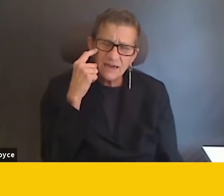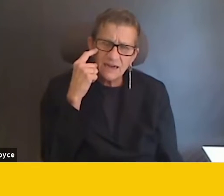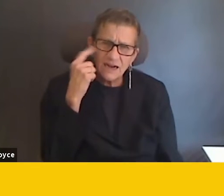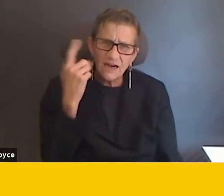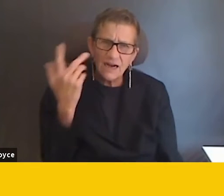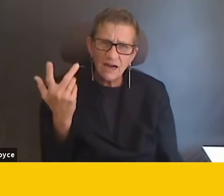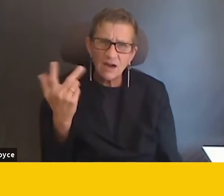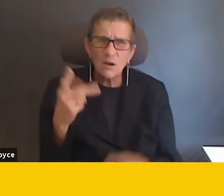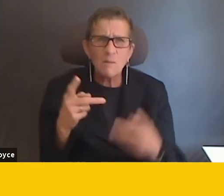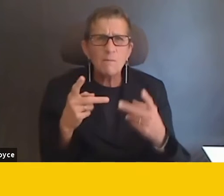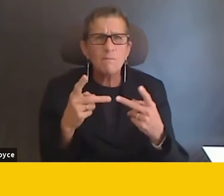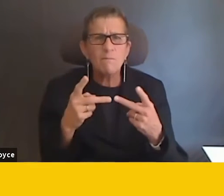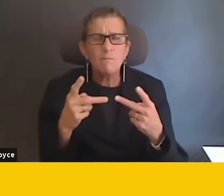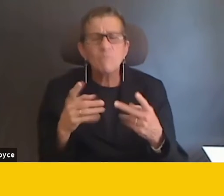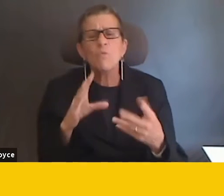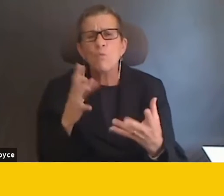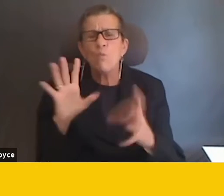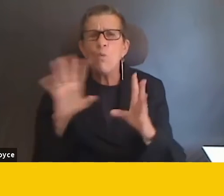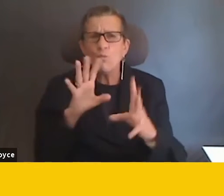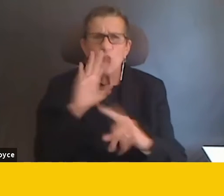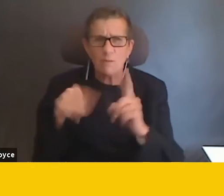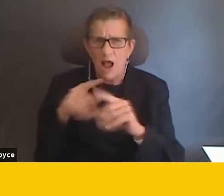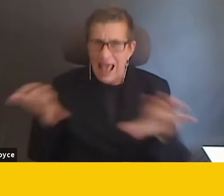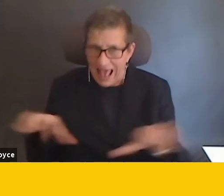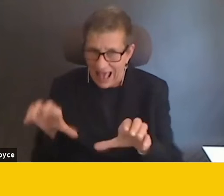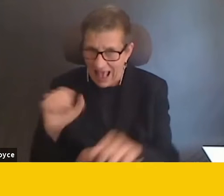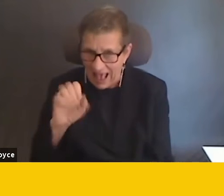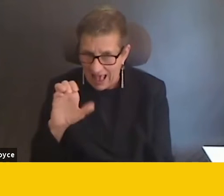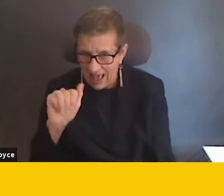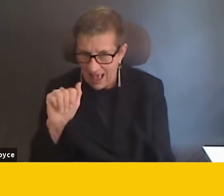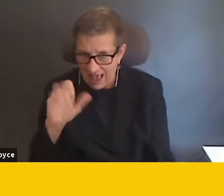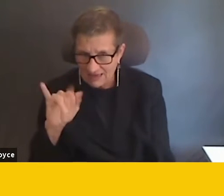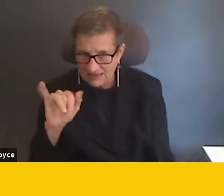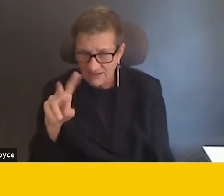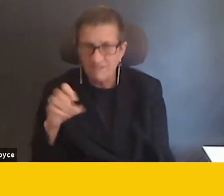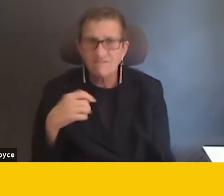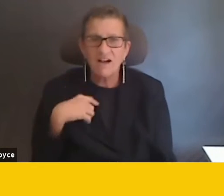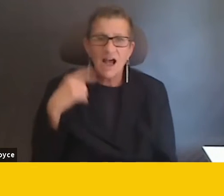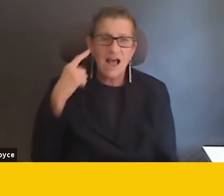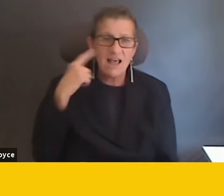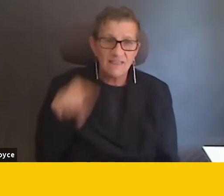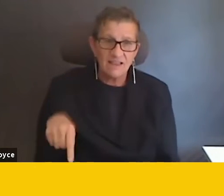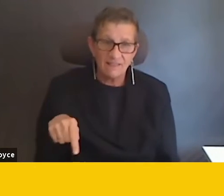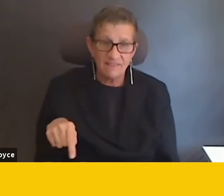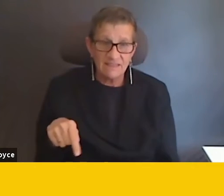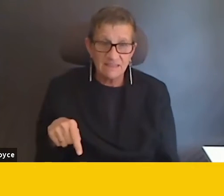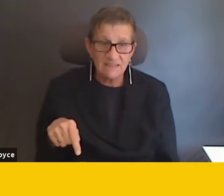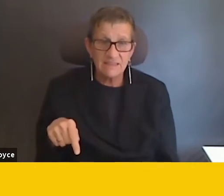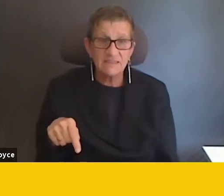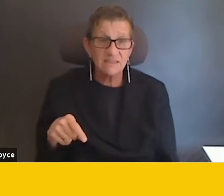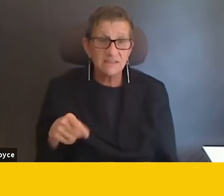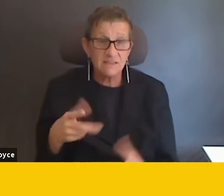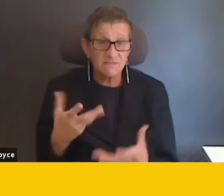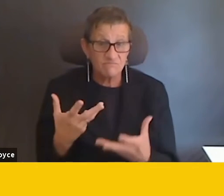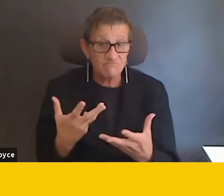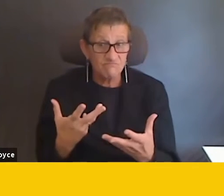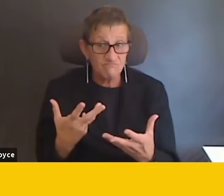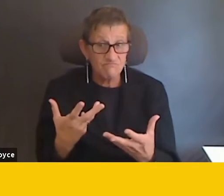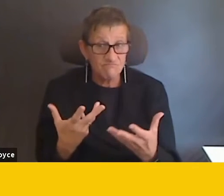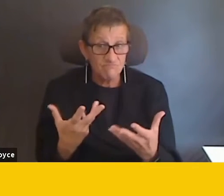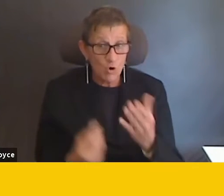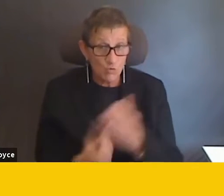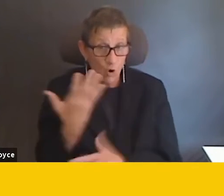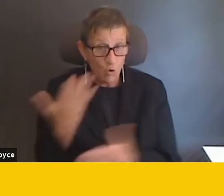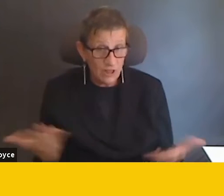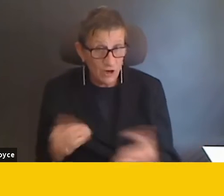places in terms of the active, I think this is an area of growth at the university. I can't speak for every unit